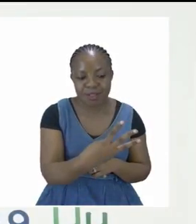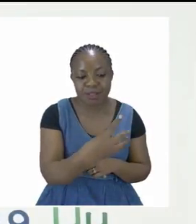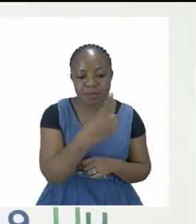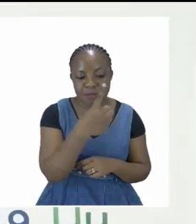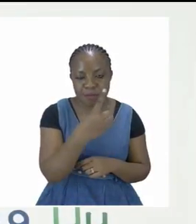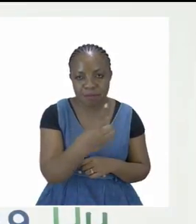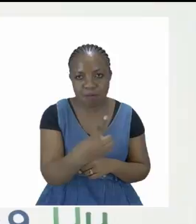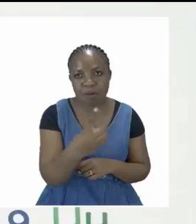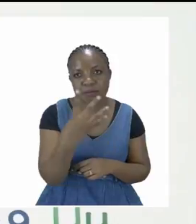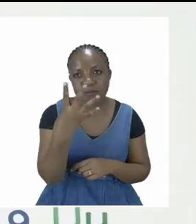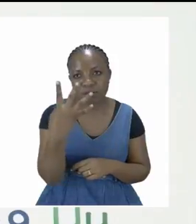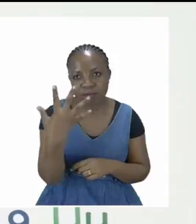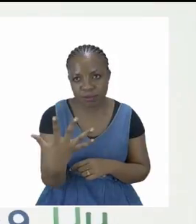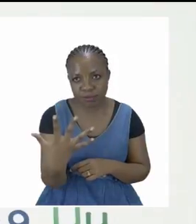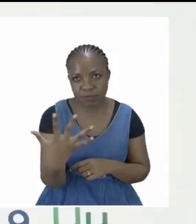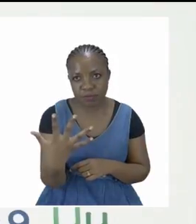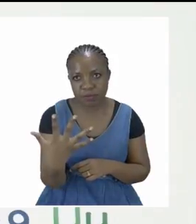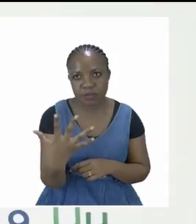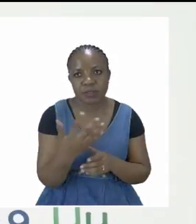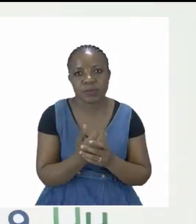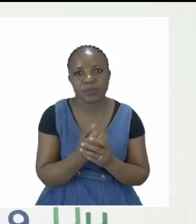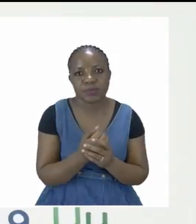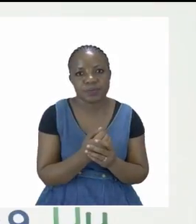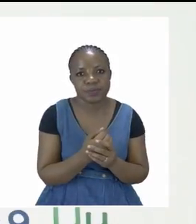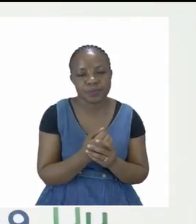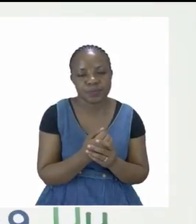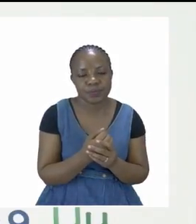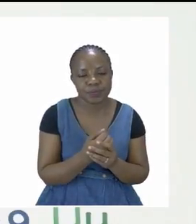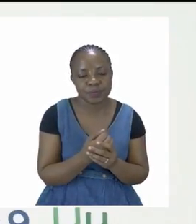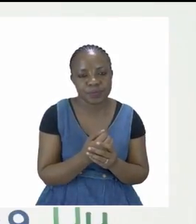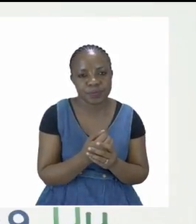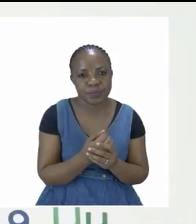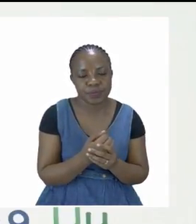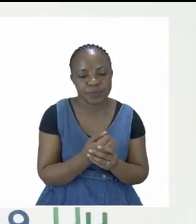315, starting with the one that would be in front.